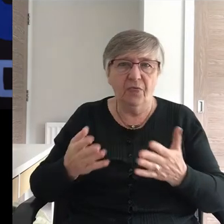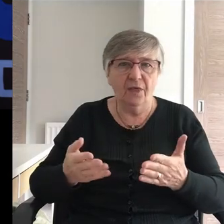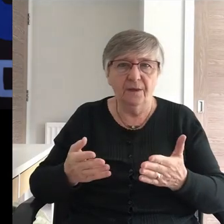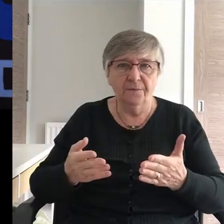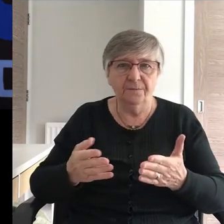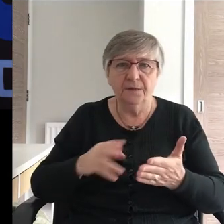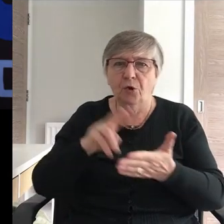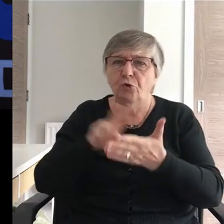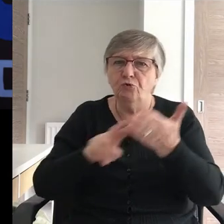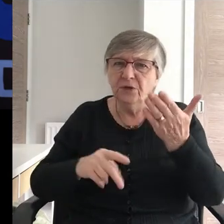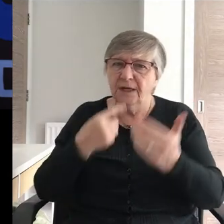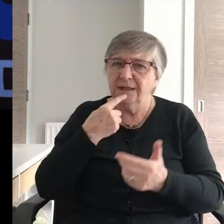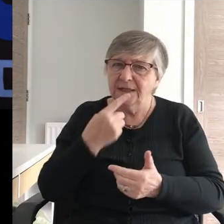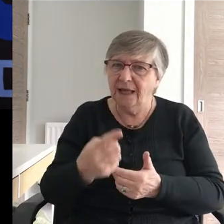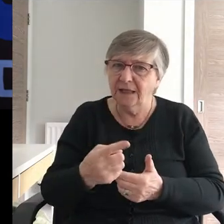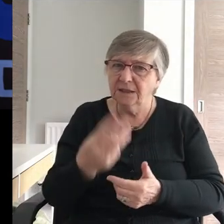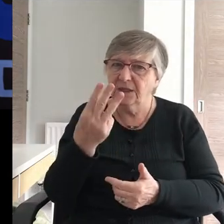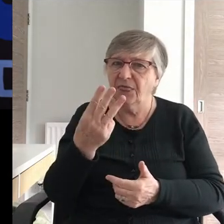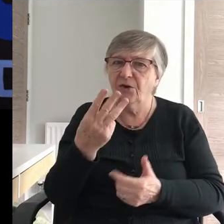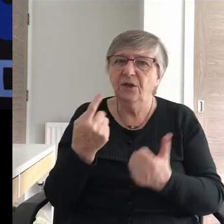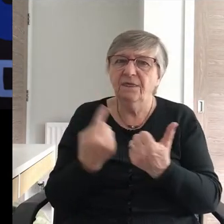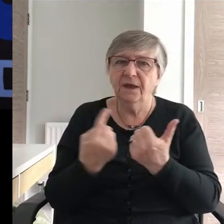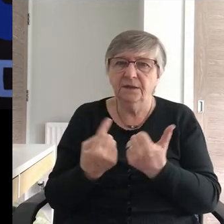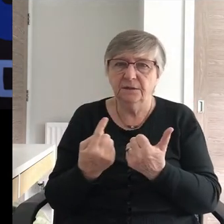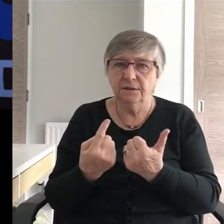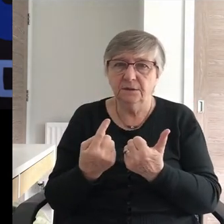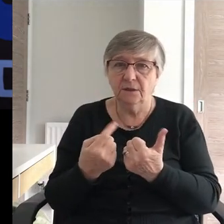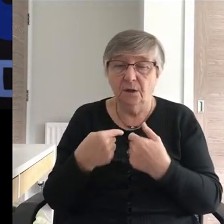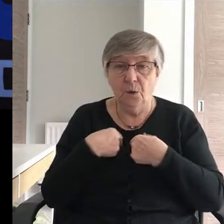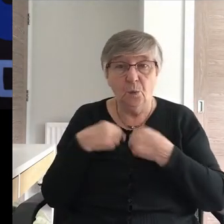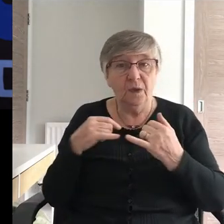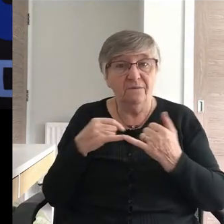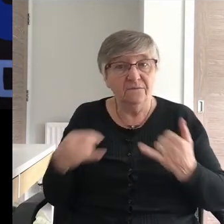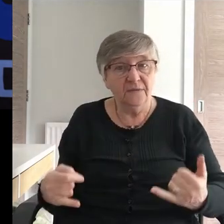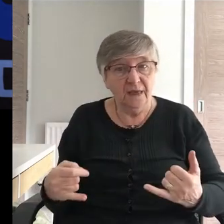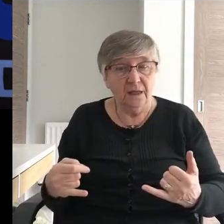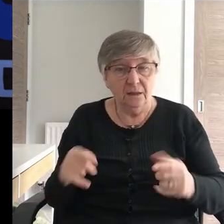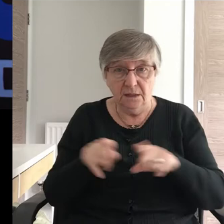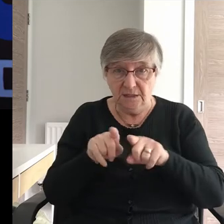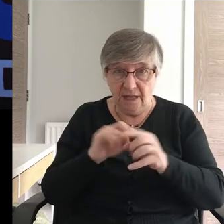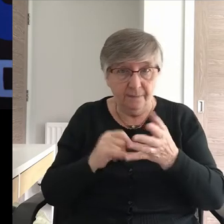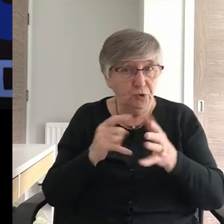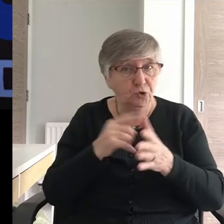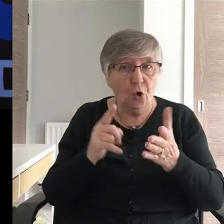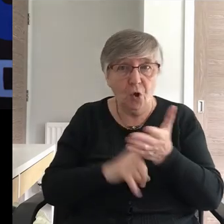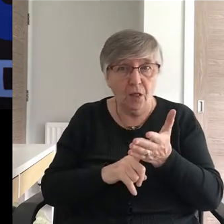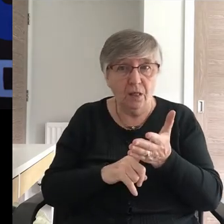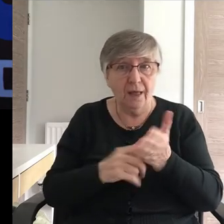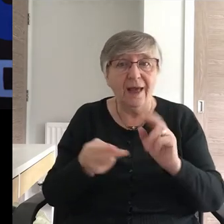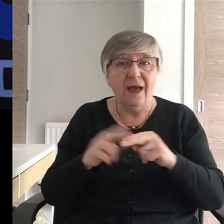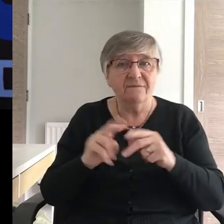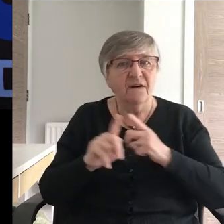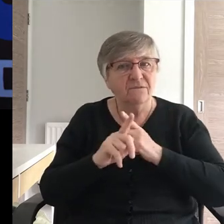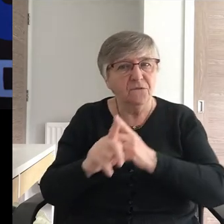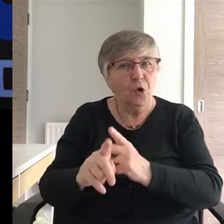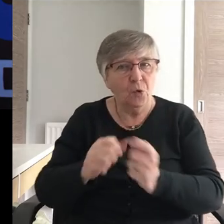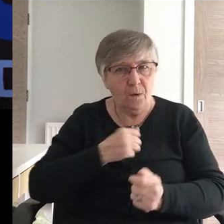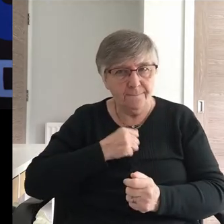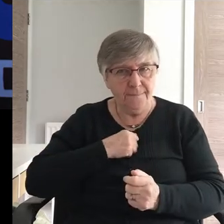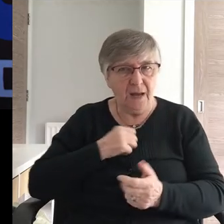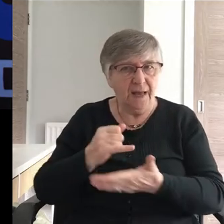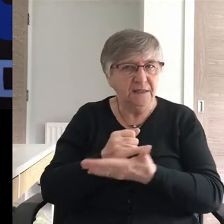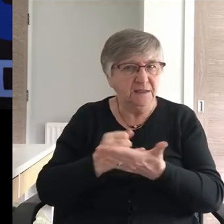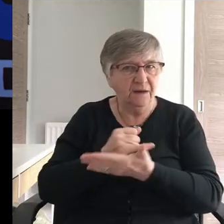Our reading tells us three things. We fail, as Saul did, if we follow our sinful